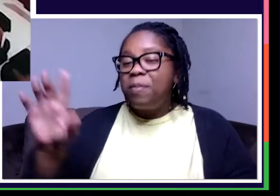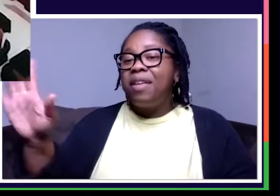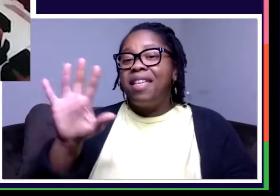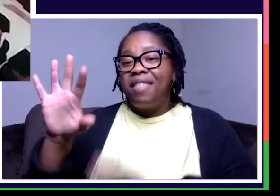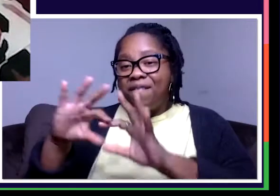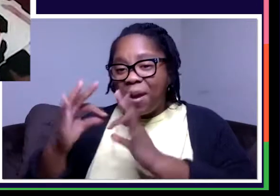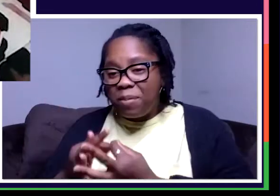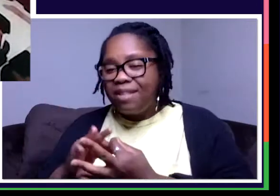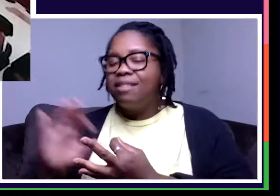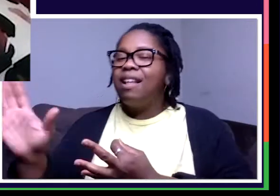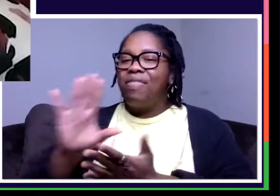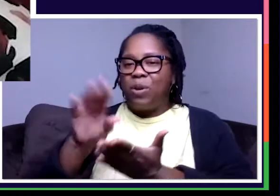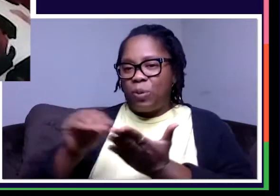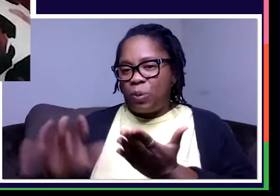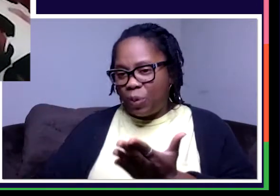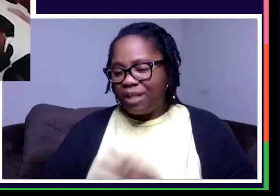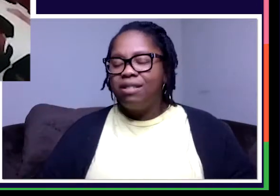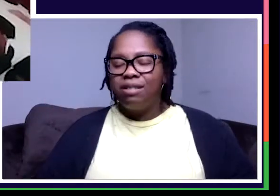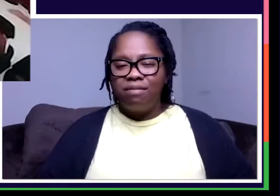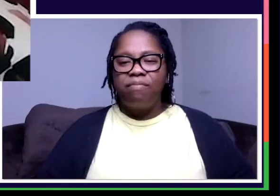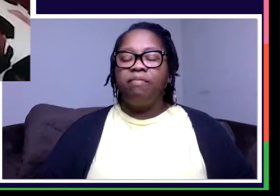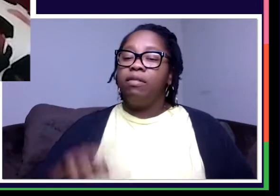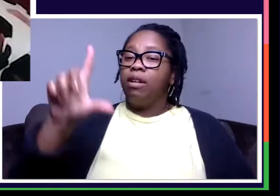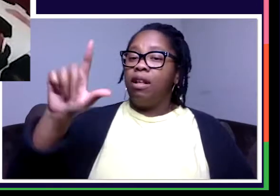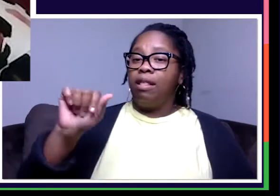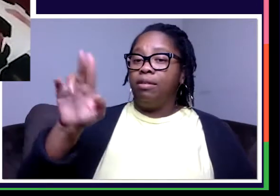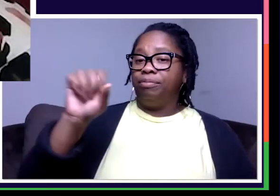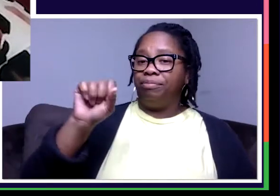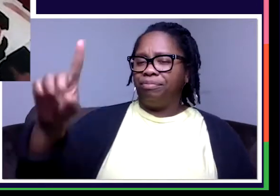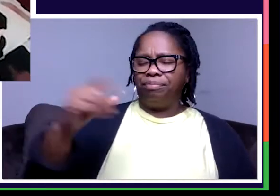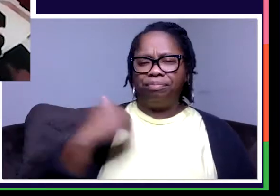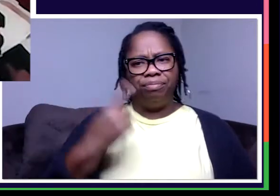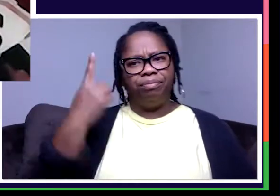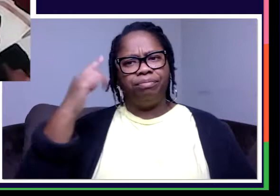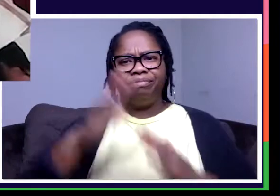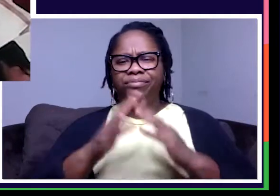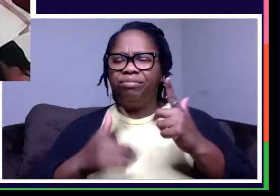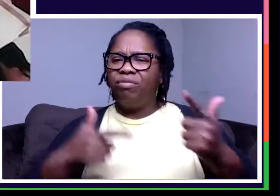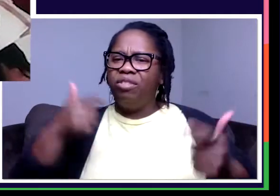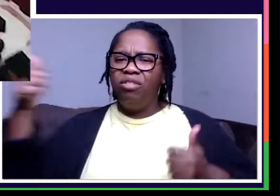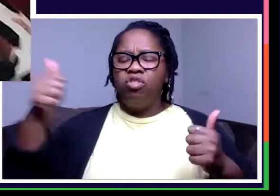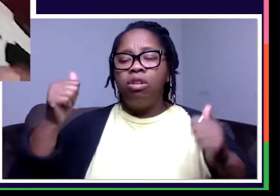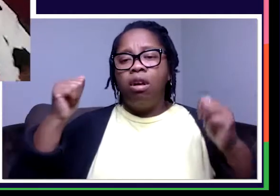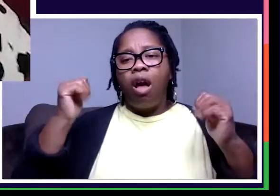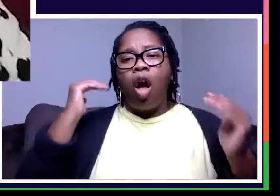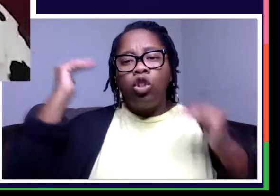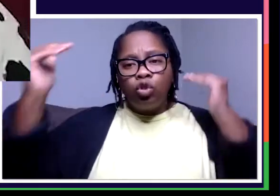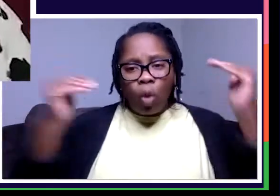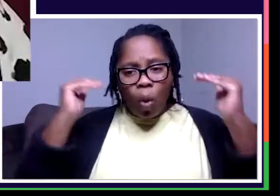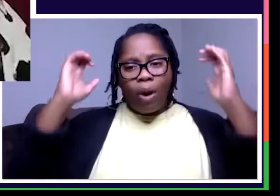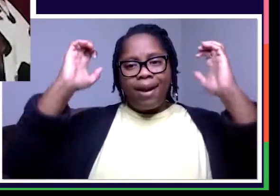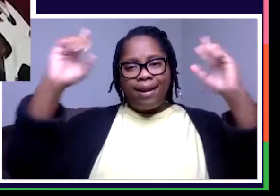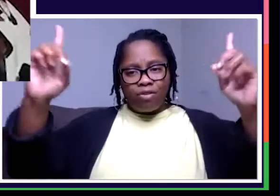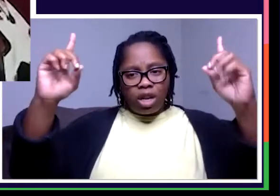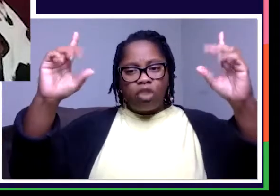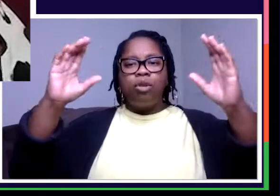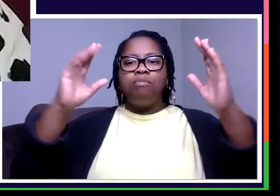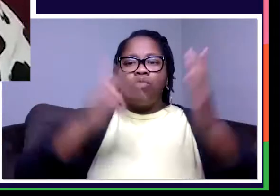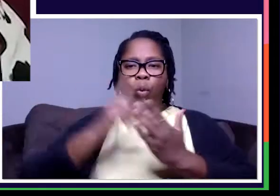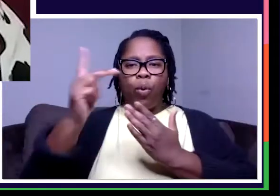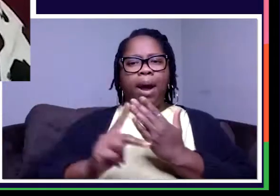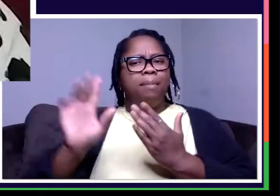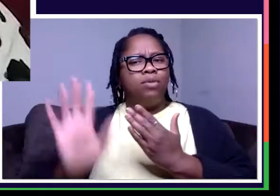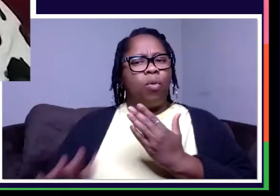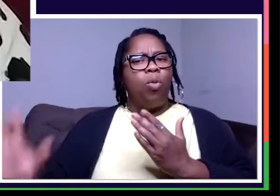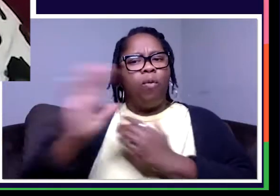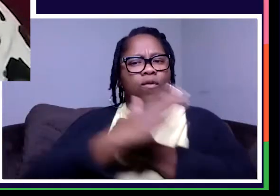their families, and for the students they serve. LAUSD has one of the largest adult